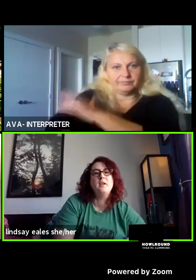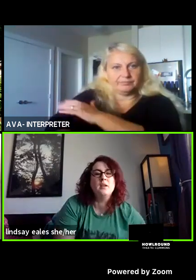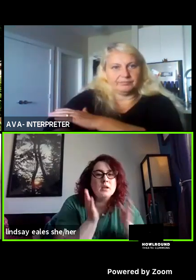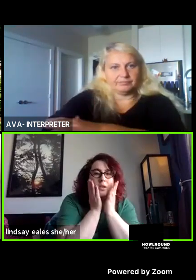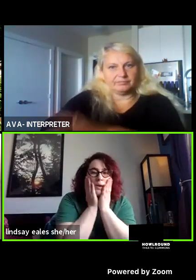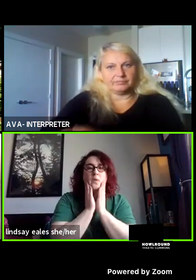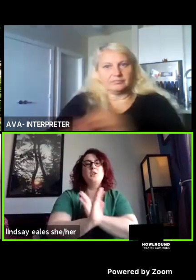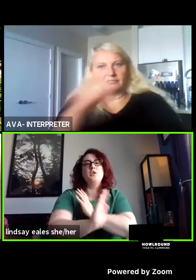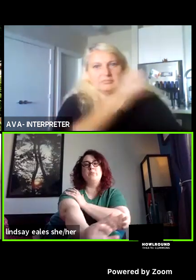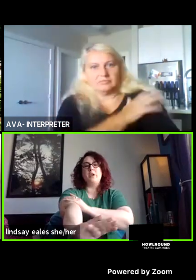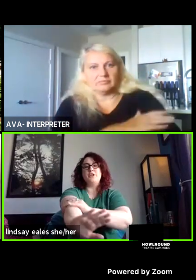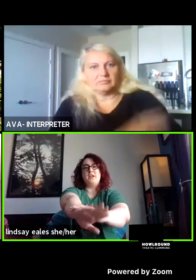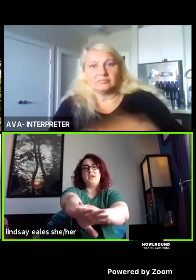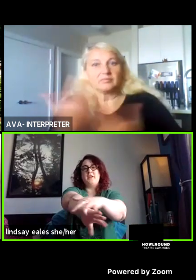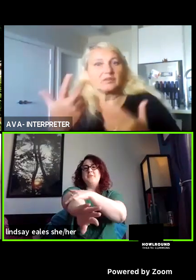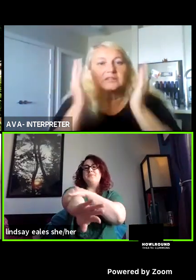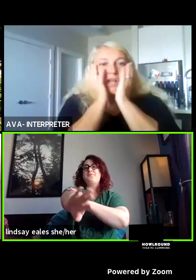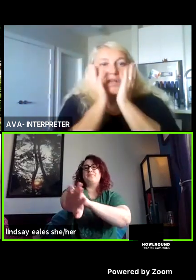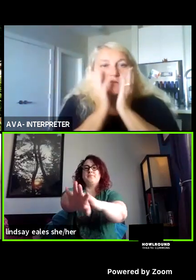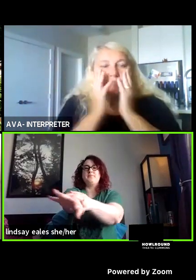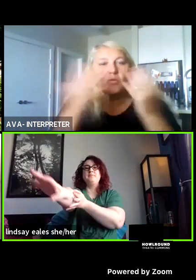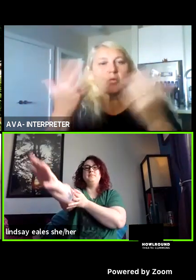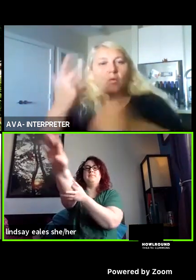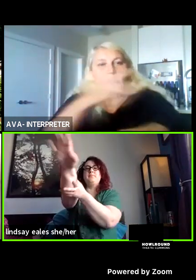tapping, we can do brushing